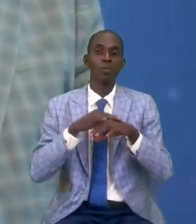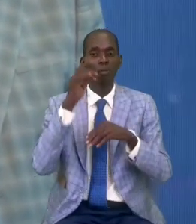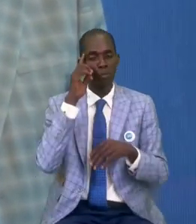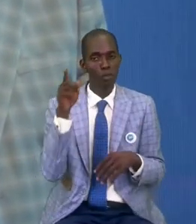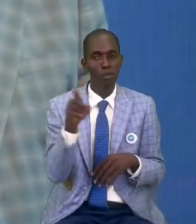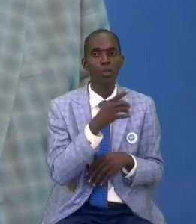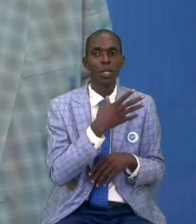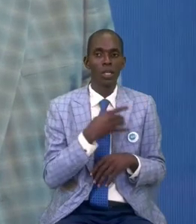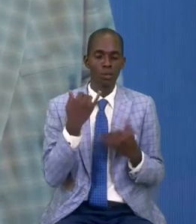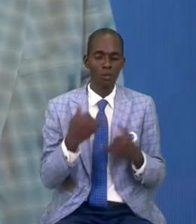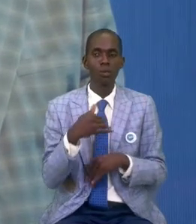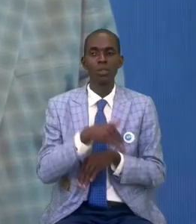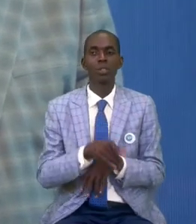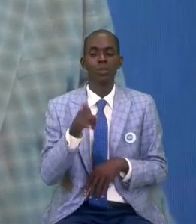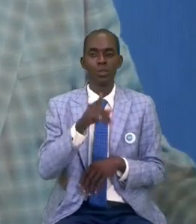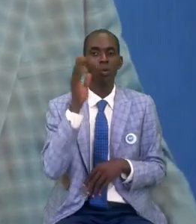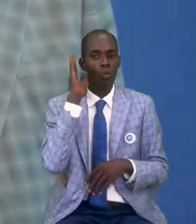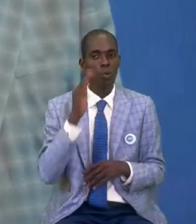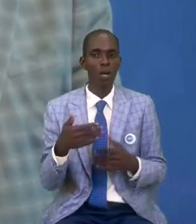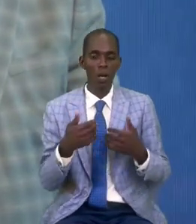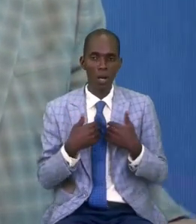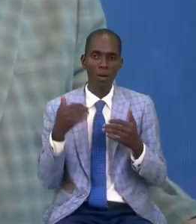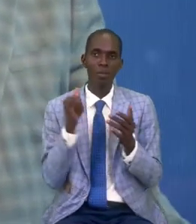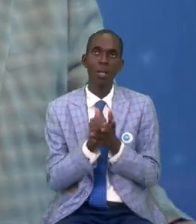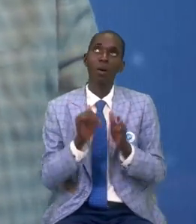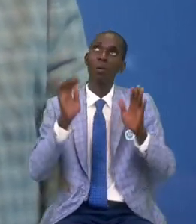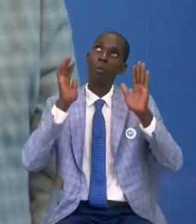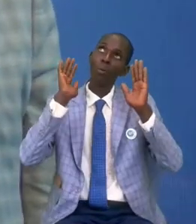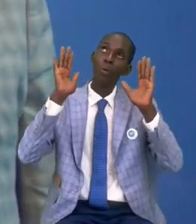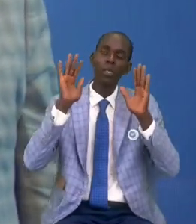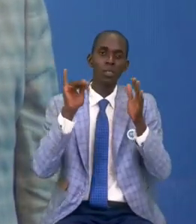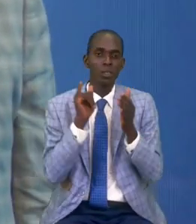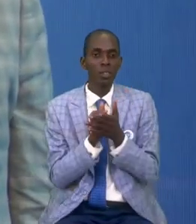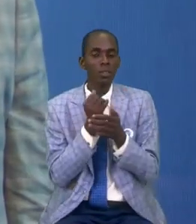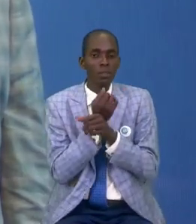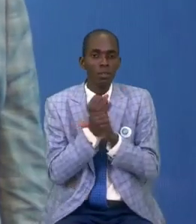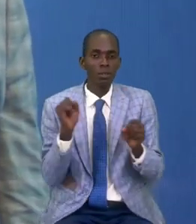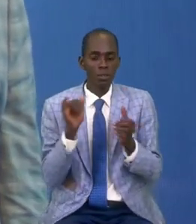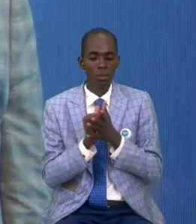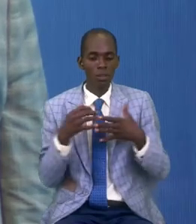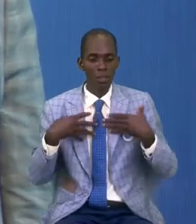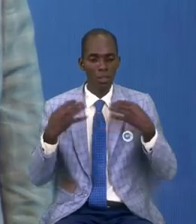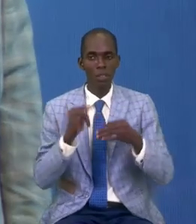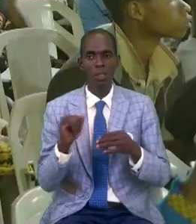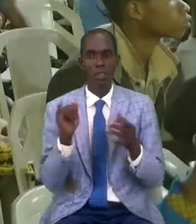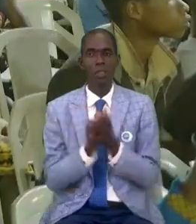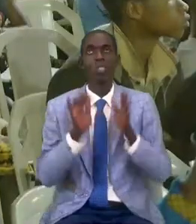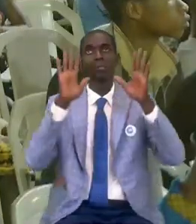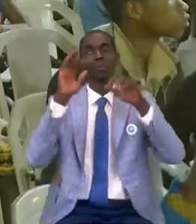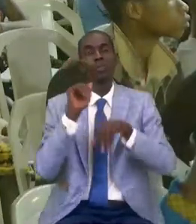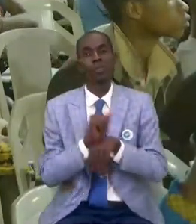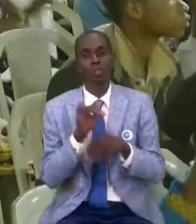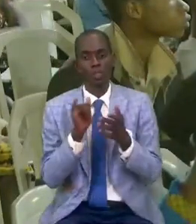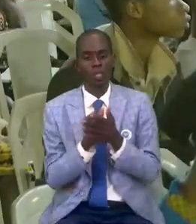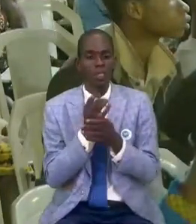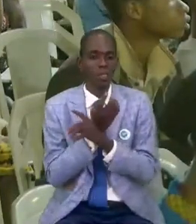that salvation, that healing, that miracle, that deliverance there tonight where you are in Jesus'